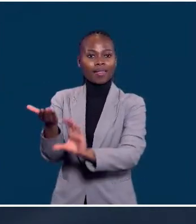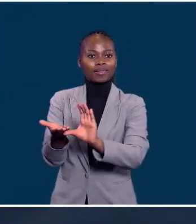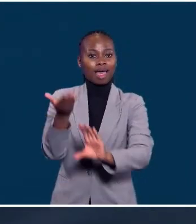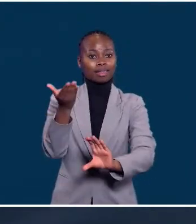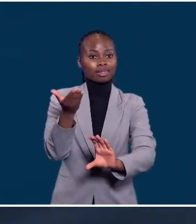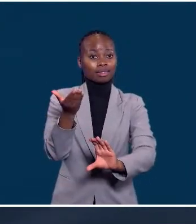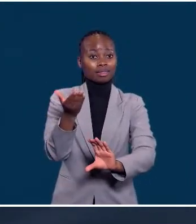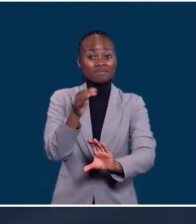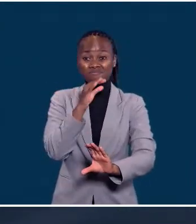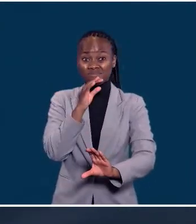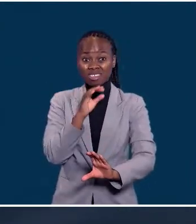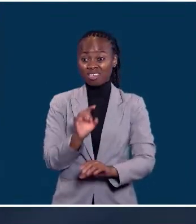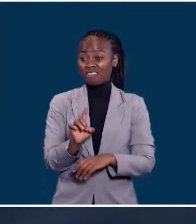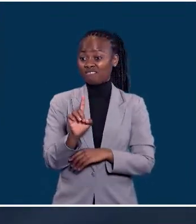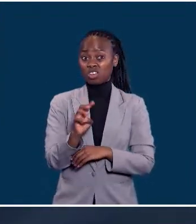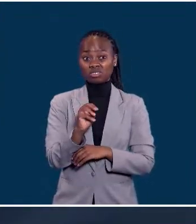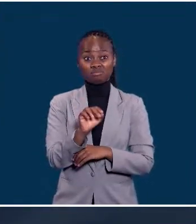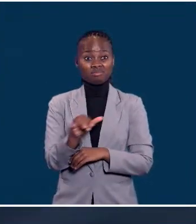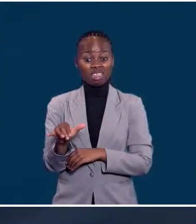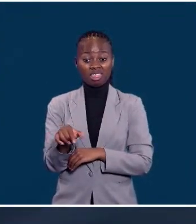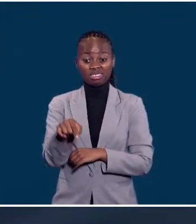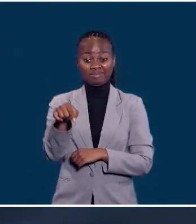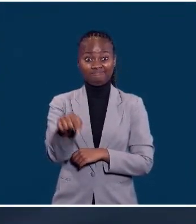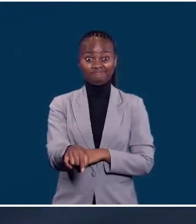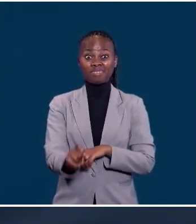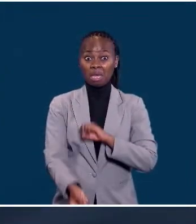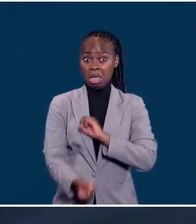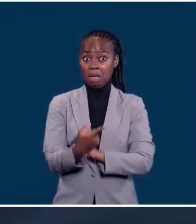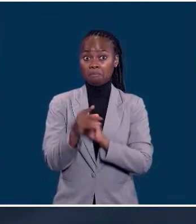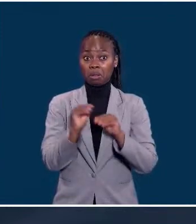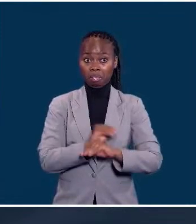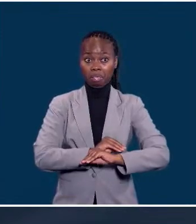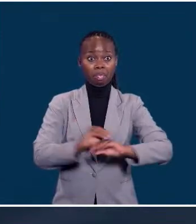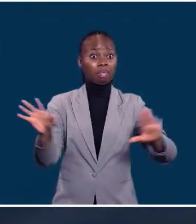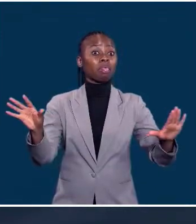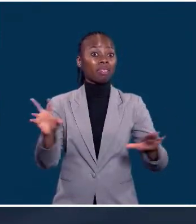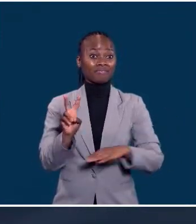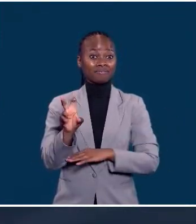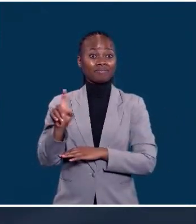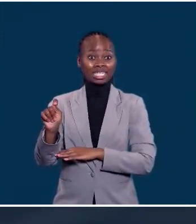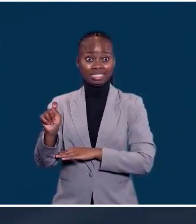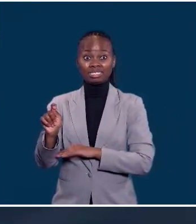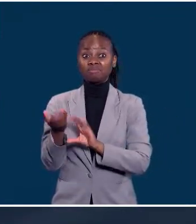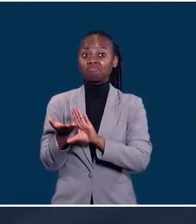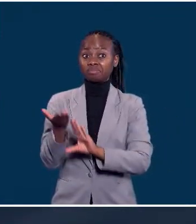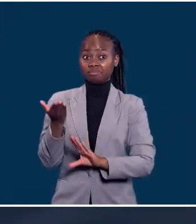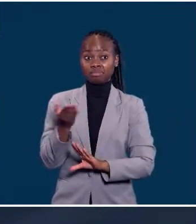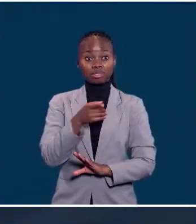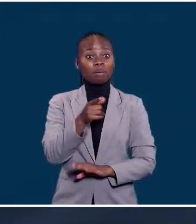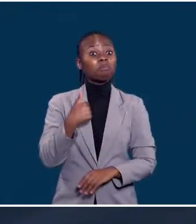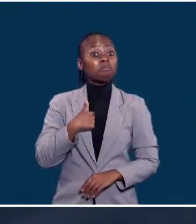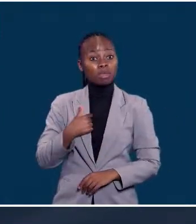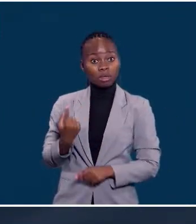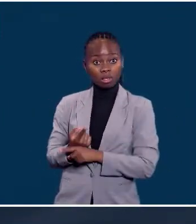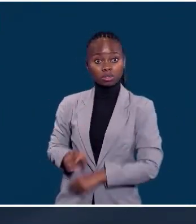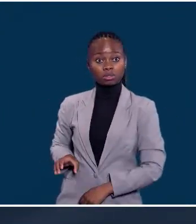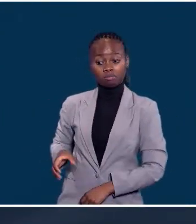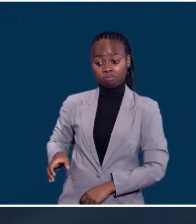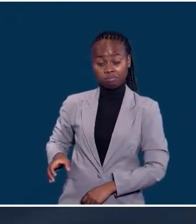with effect from the 1st of May. That's why it will kick in. Unless you didn't get the SMS, I do get the SMSs.